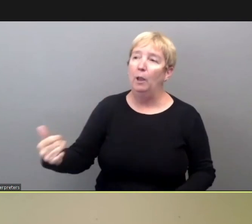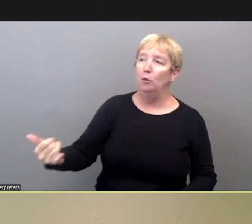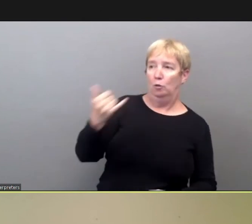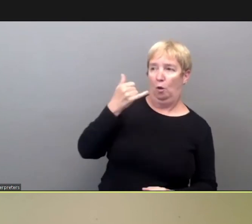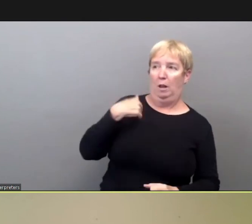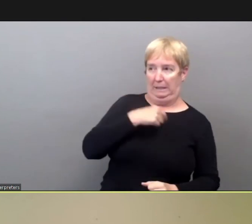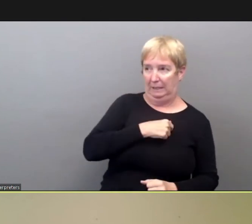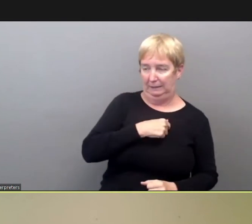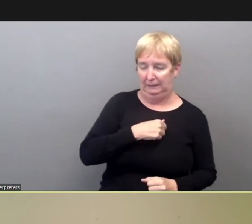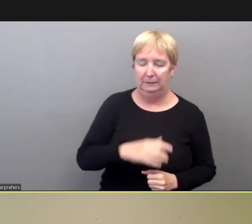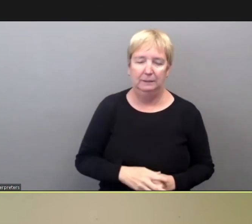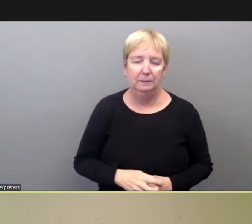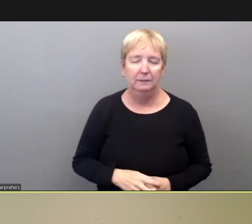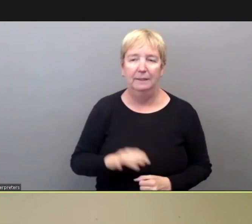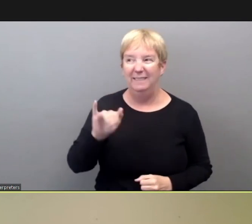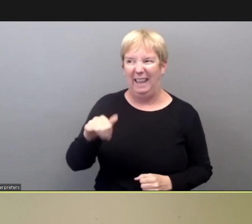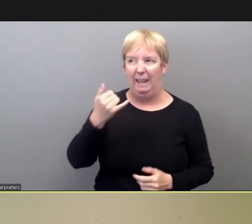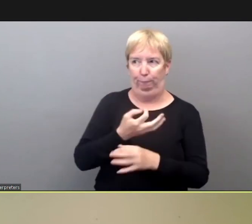there is